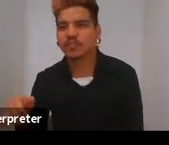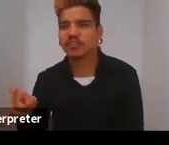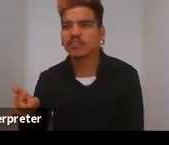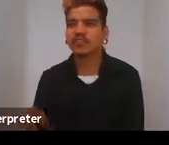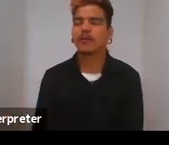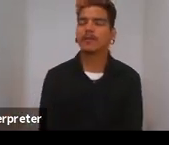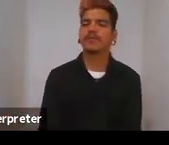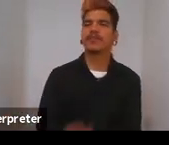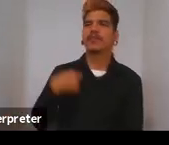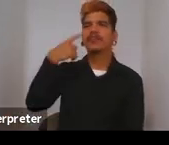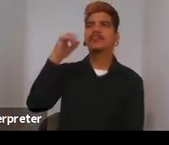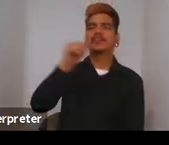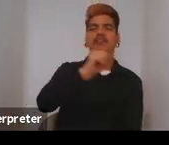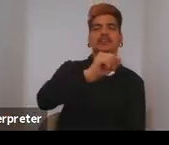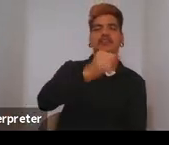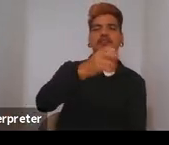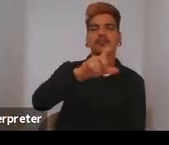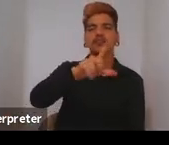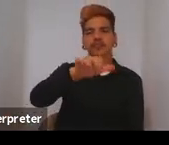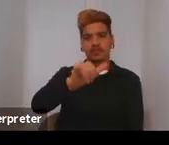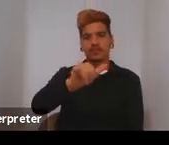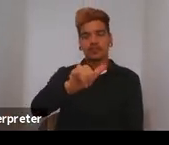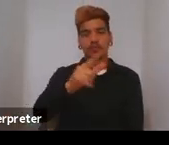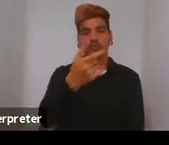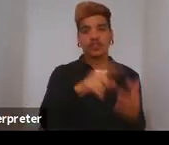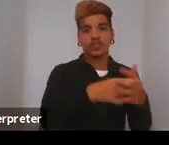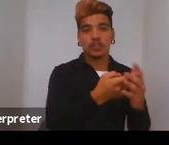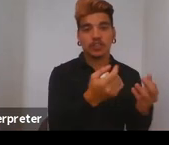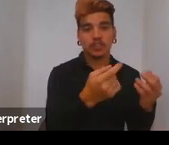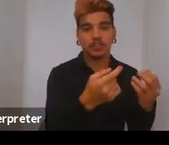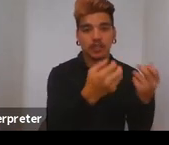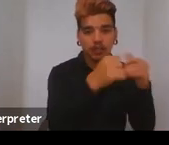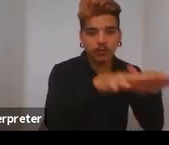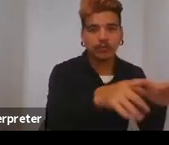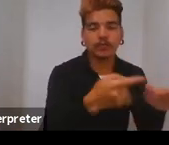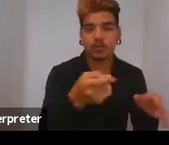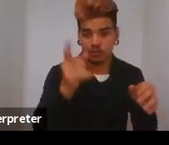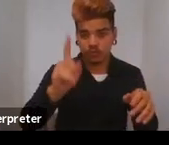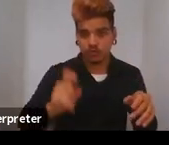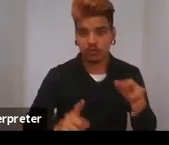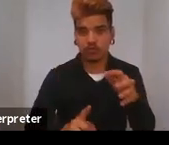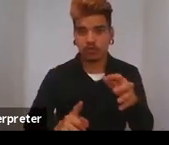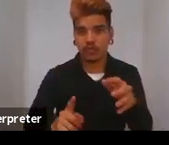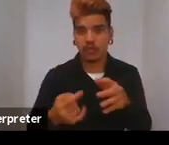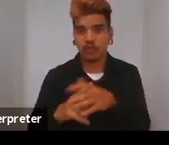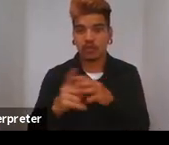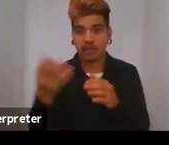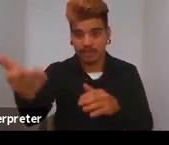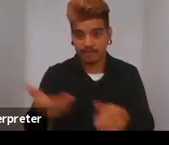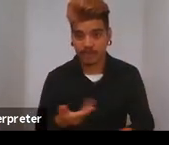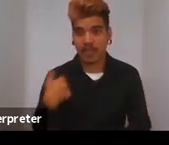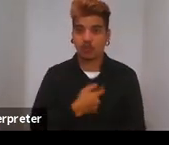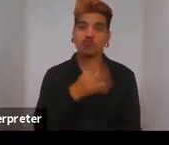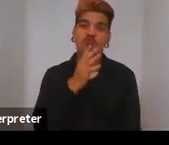So I think Shelby's gonna start our breakout rooms for us. You should get a pop-out inviting you to a breakout room. And we're gonna talk for